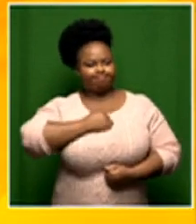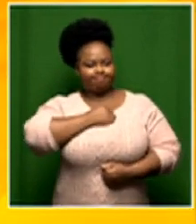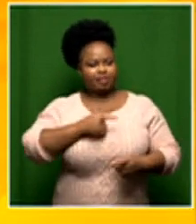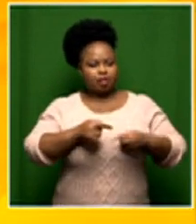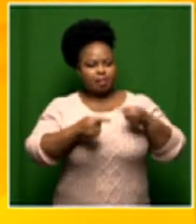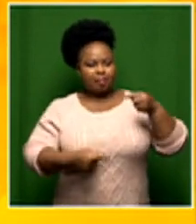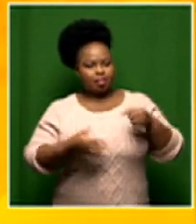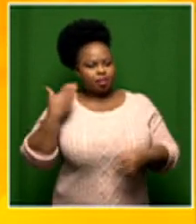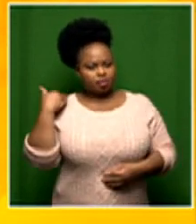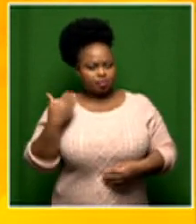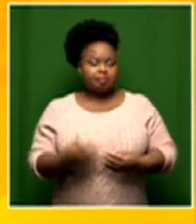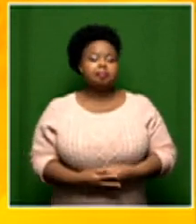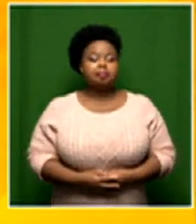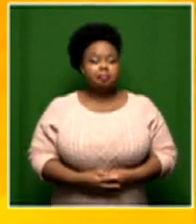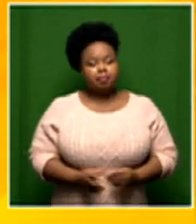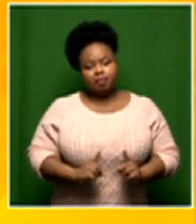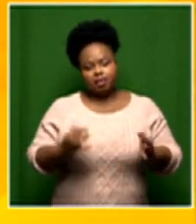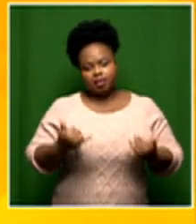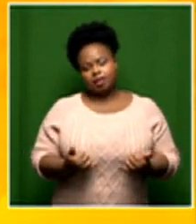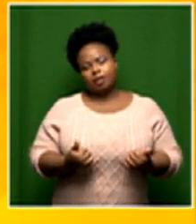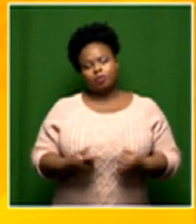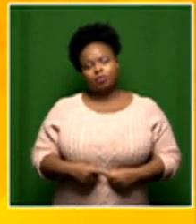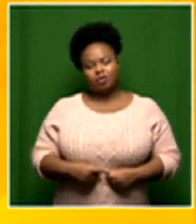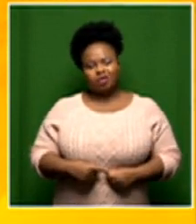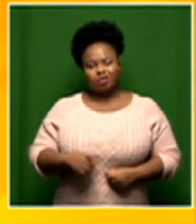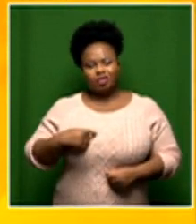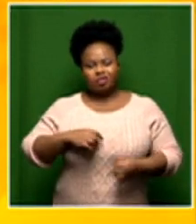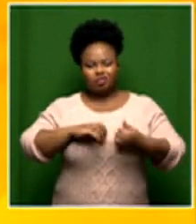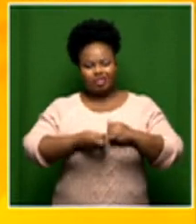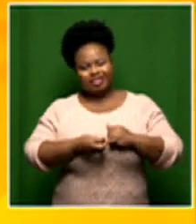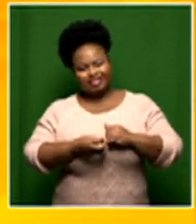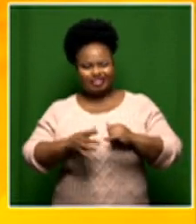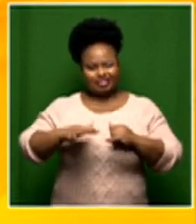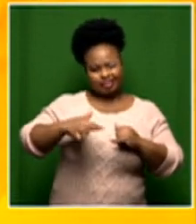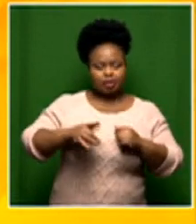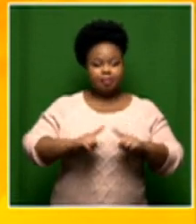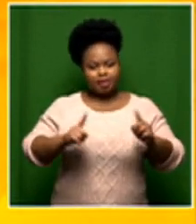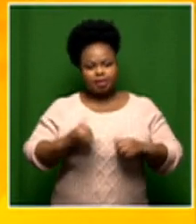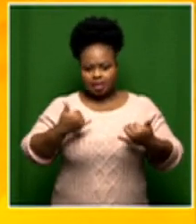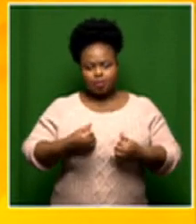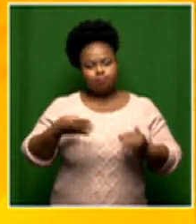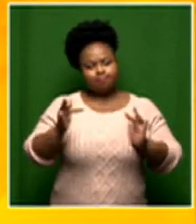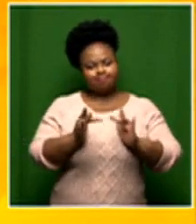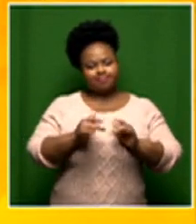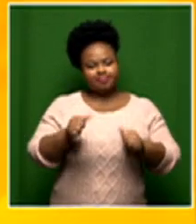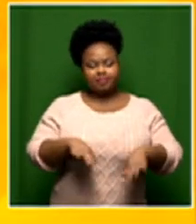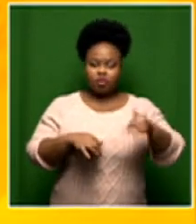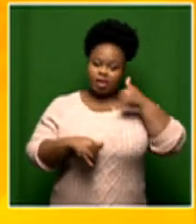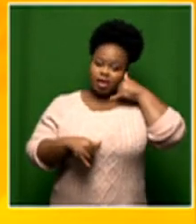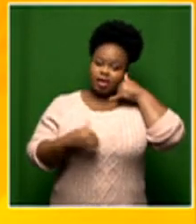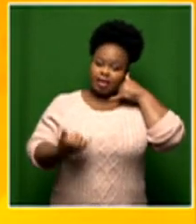that connection letting us down with regard to bandwidth, not great, but we do have you on the line. Thanks for speaking to